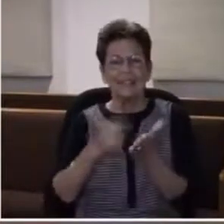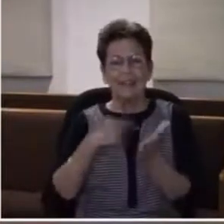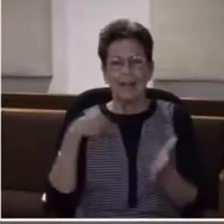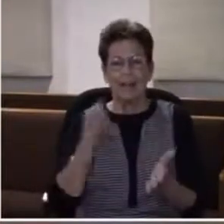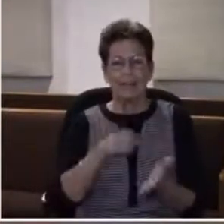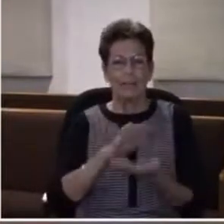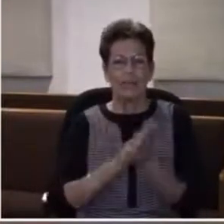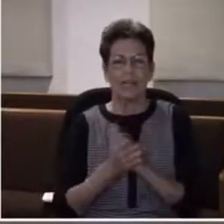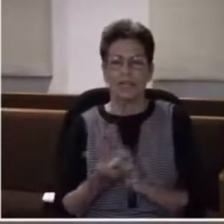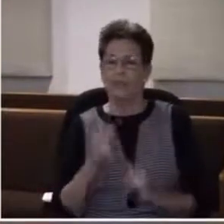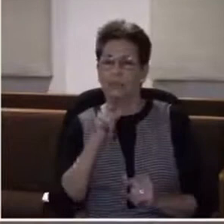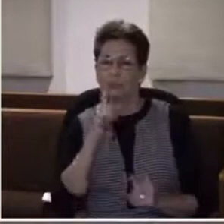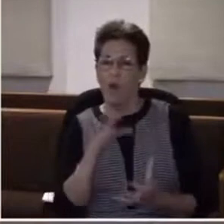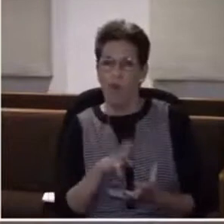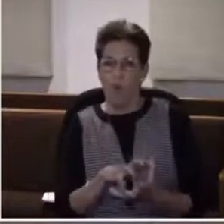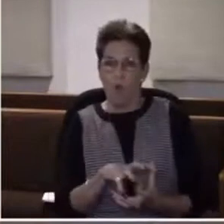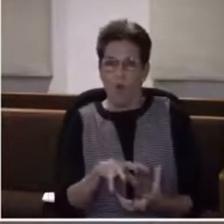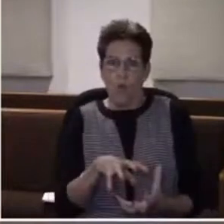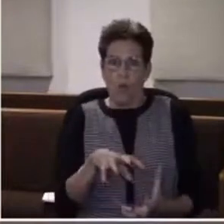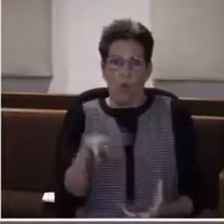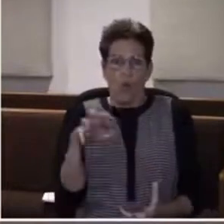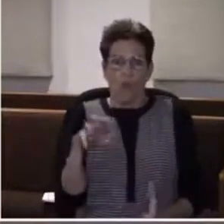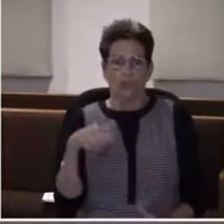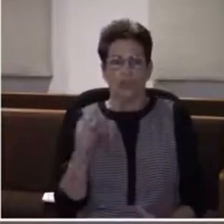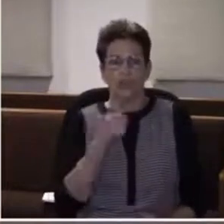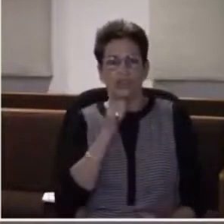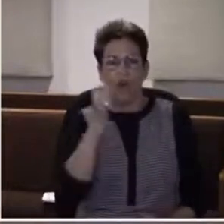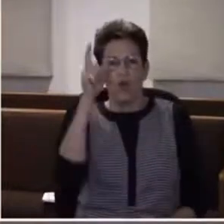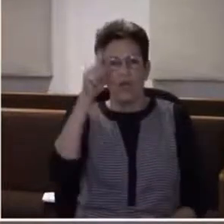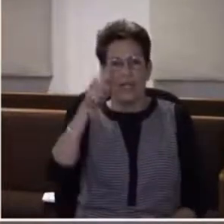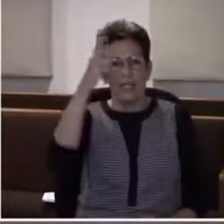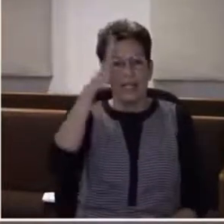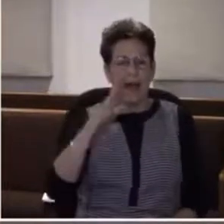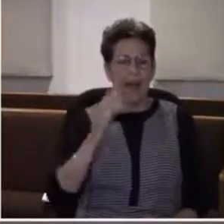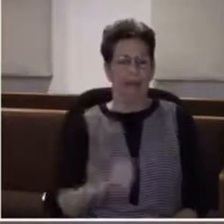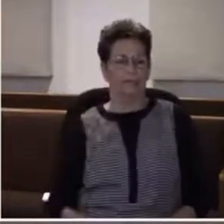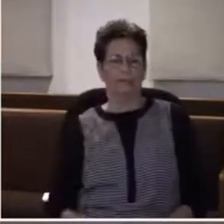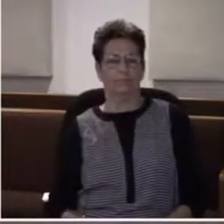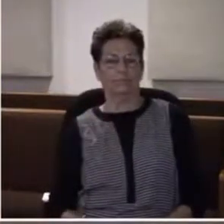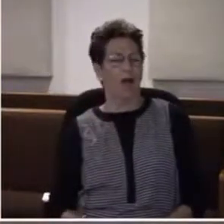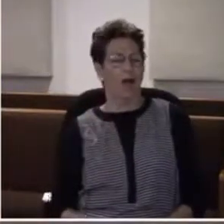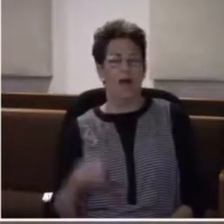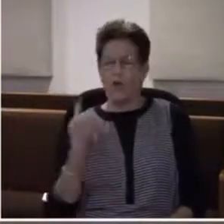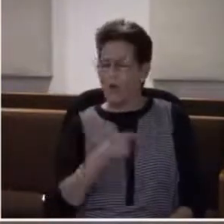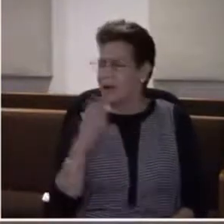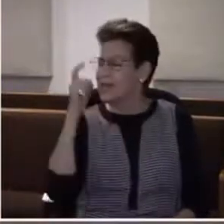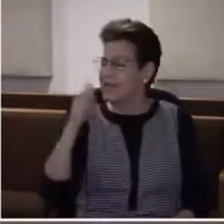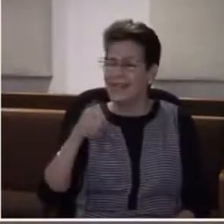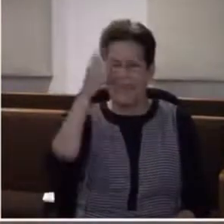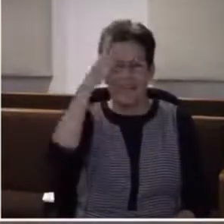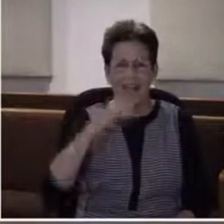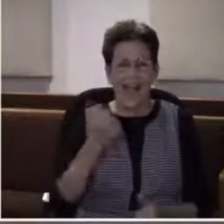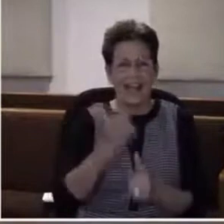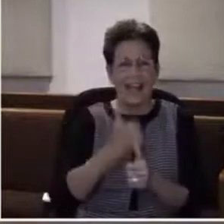get so healthy we don't think we need God. We get so arrogant we don't need God. We need God every moment of our lives.